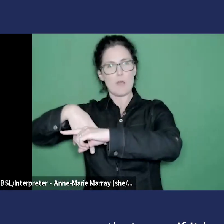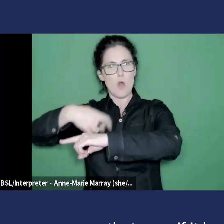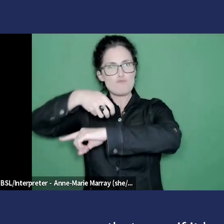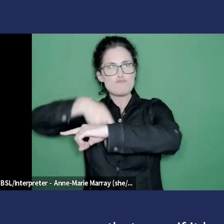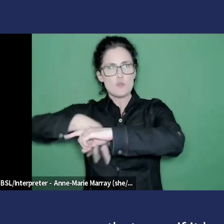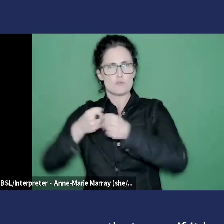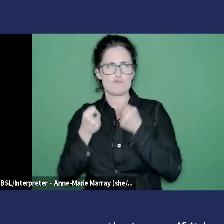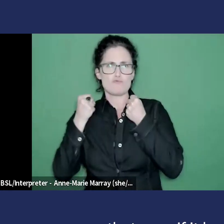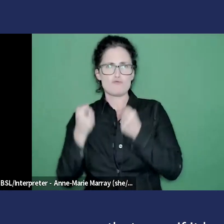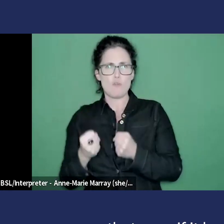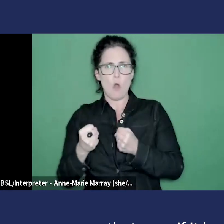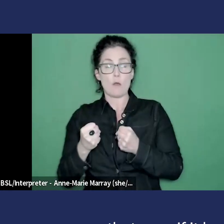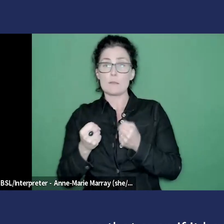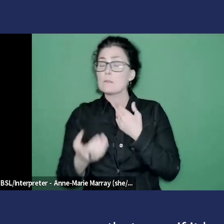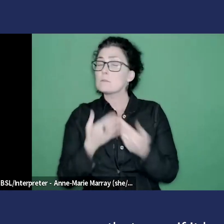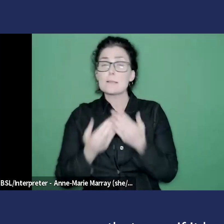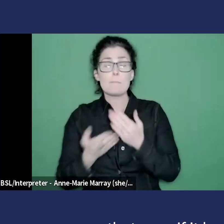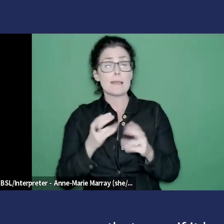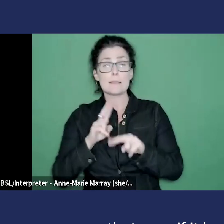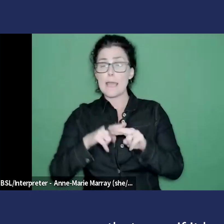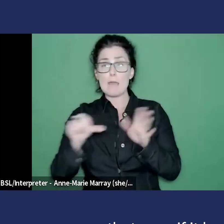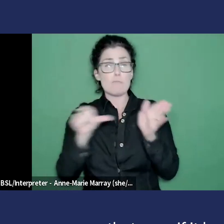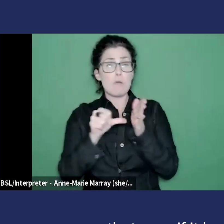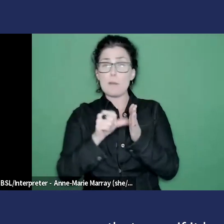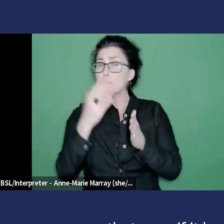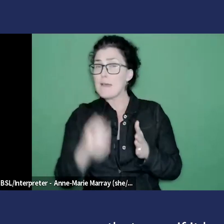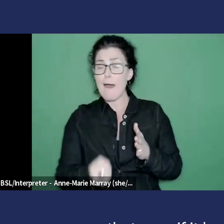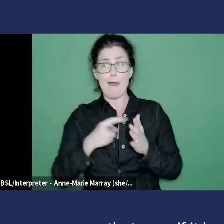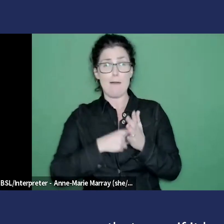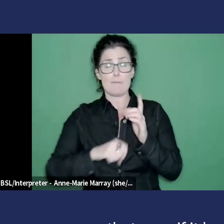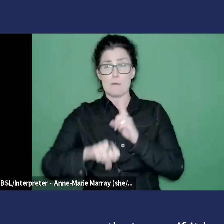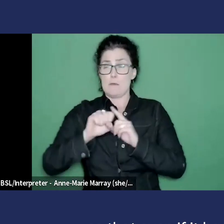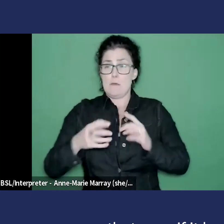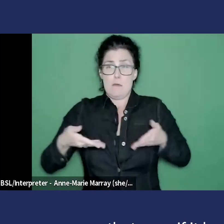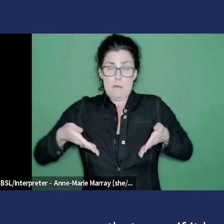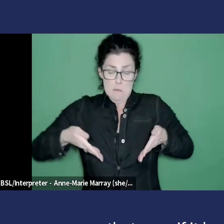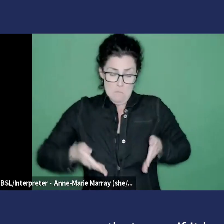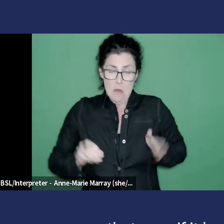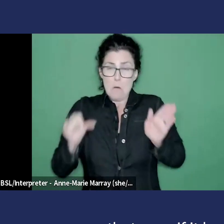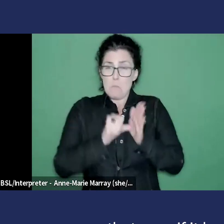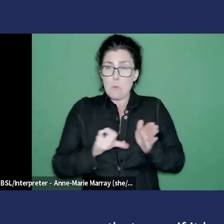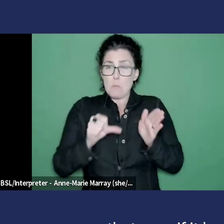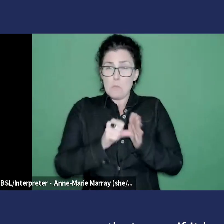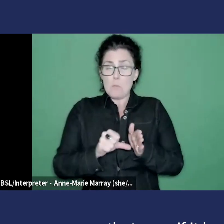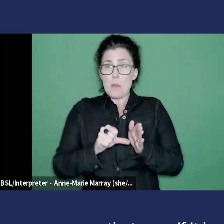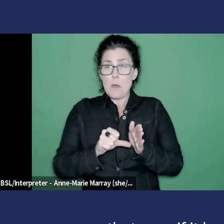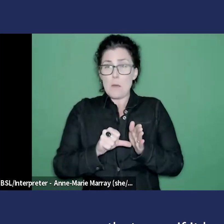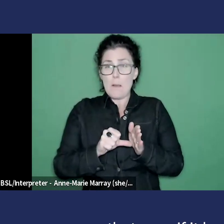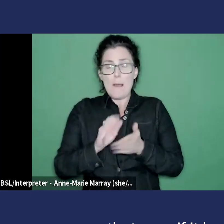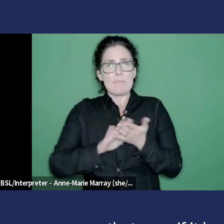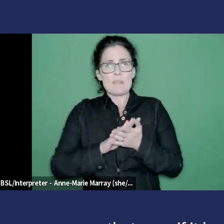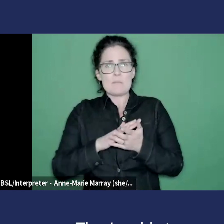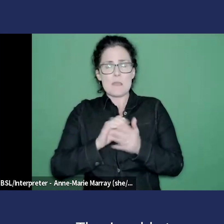a complicated birth or trauma happens, the impact is not long